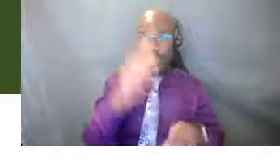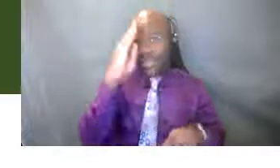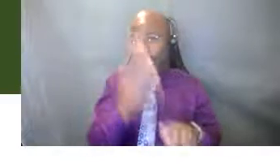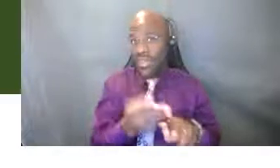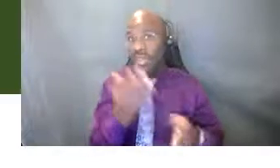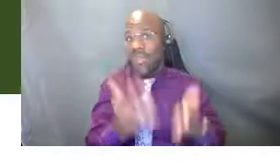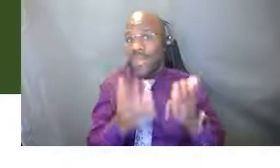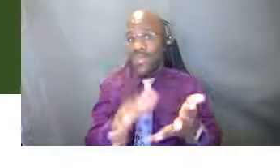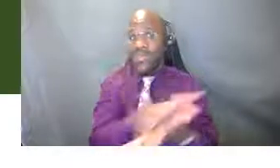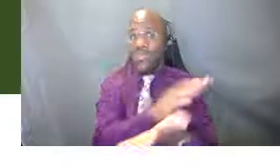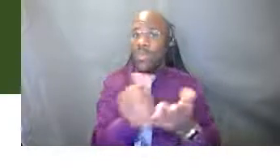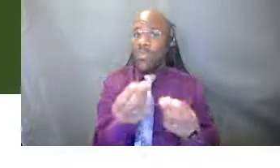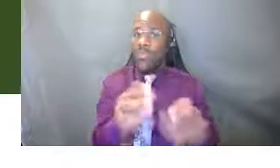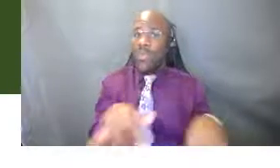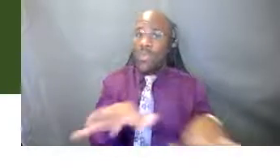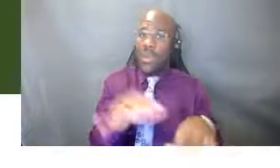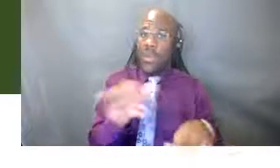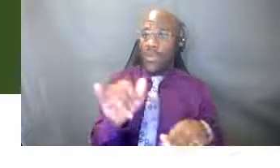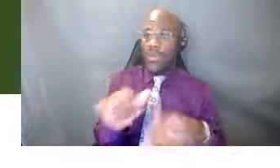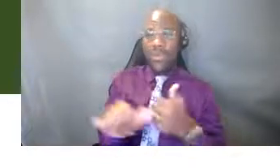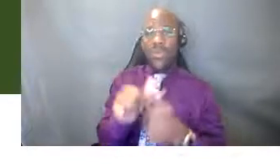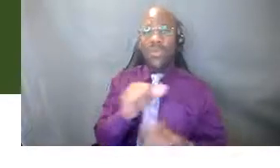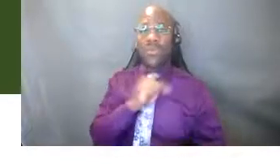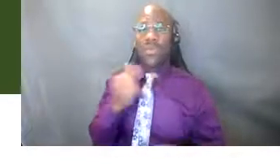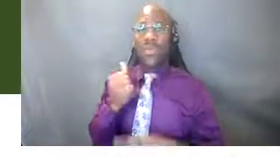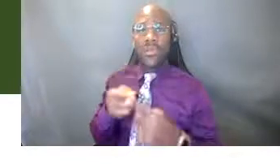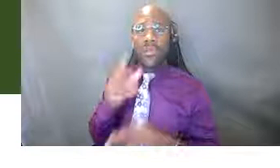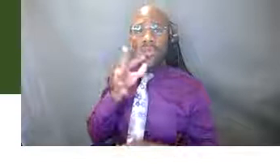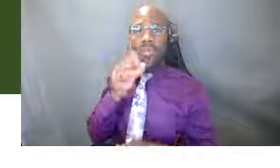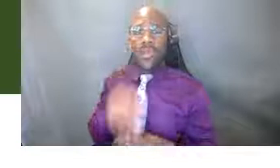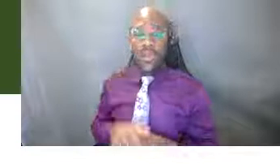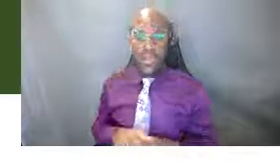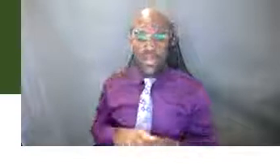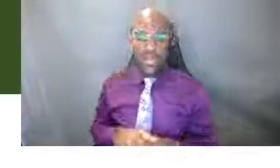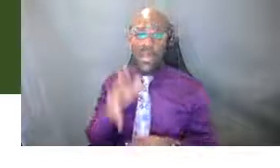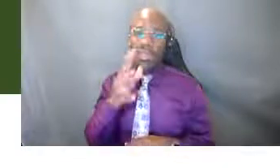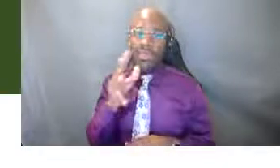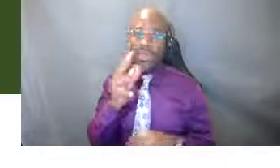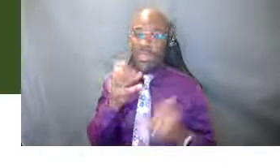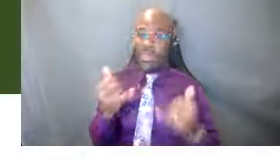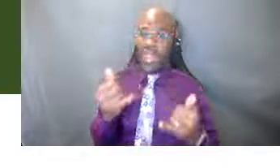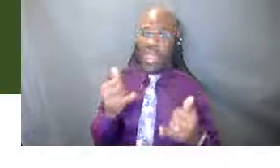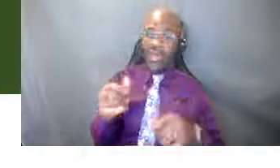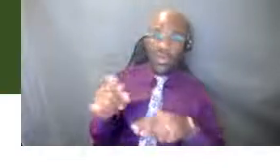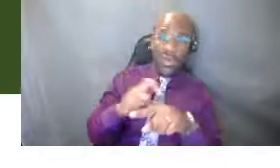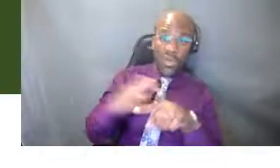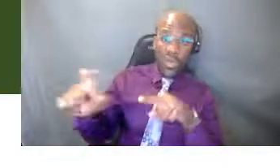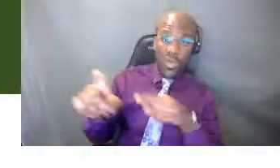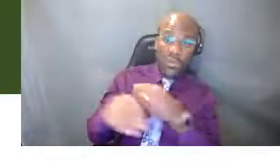pose a danger to his mother. So the mother has actually stopped calling crisis because they are